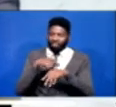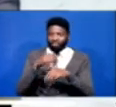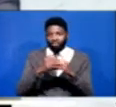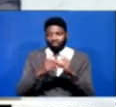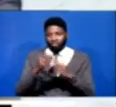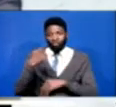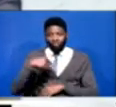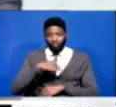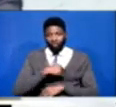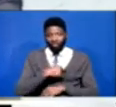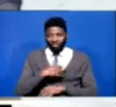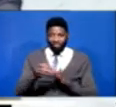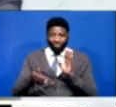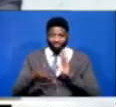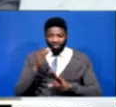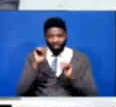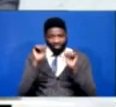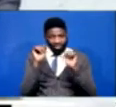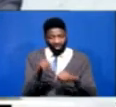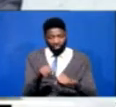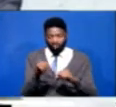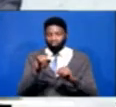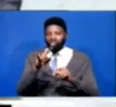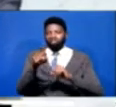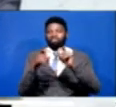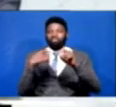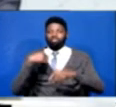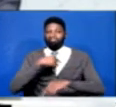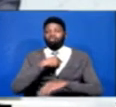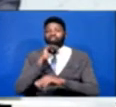getting there? So those are the questions now we're asking.